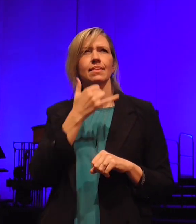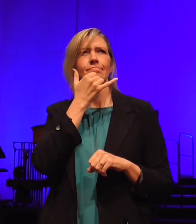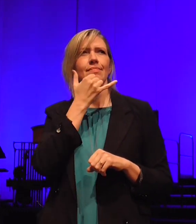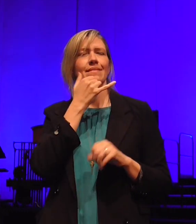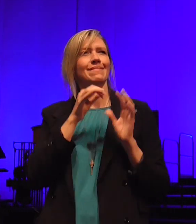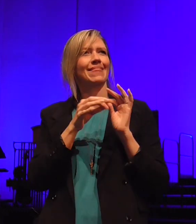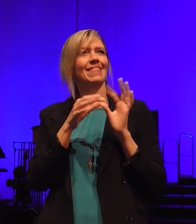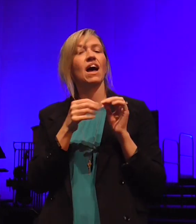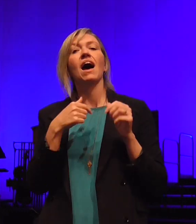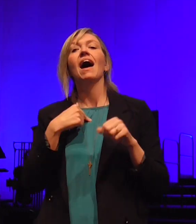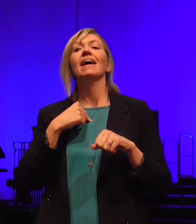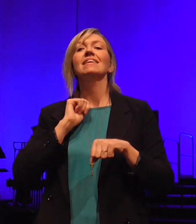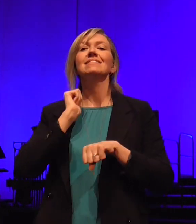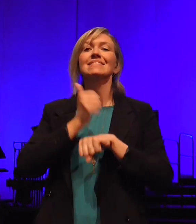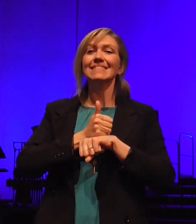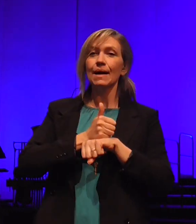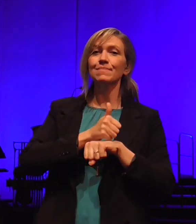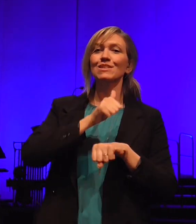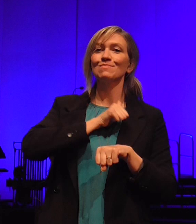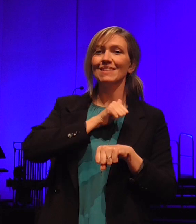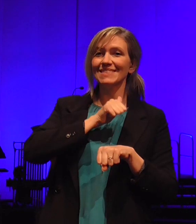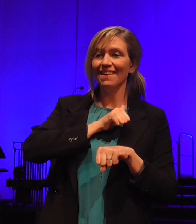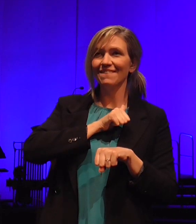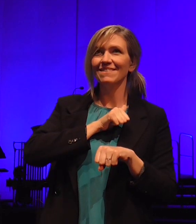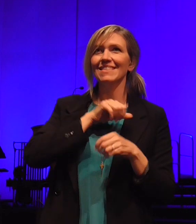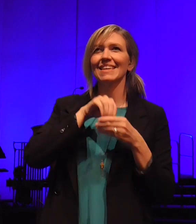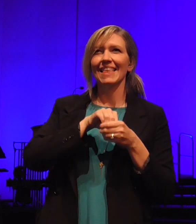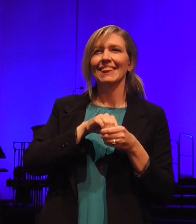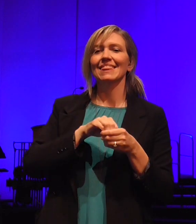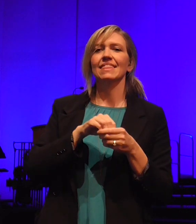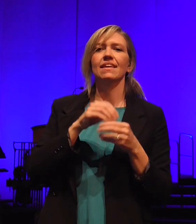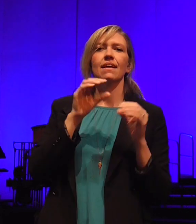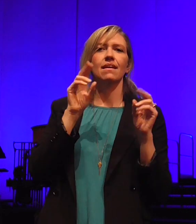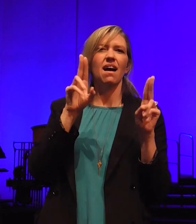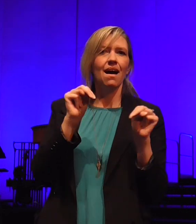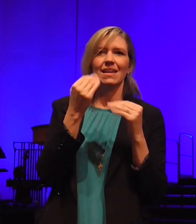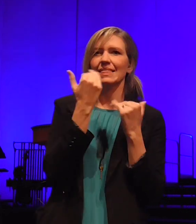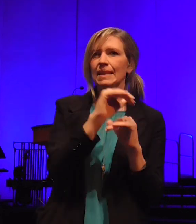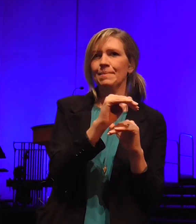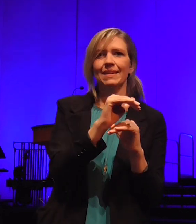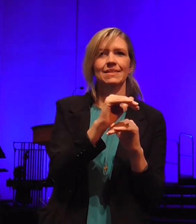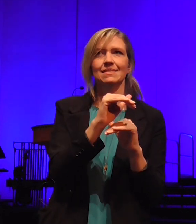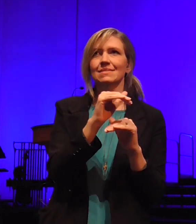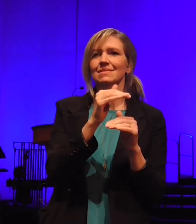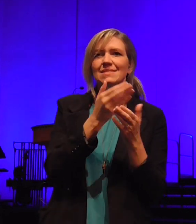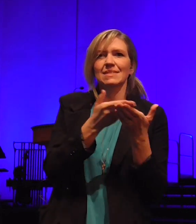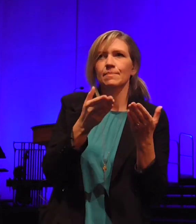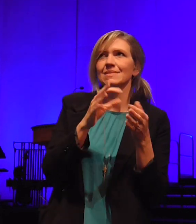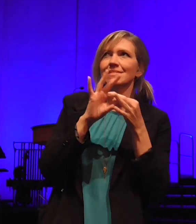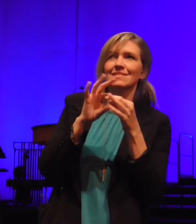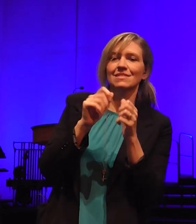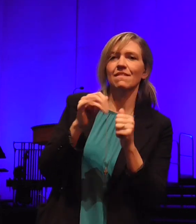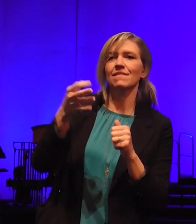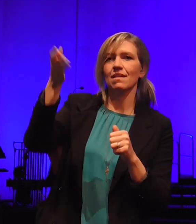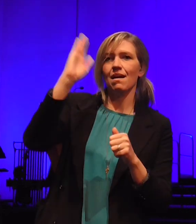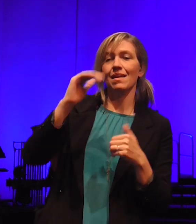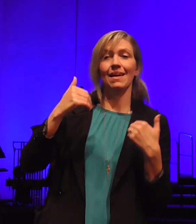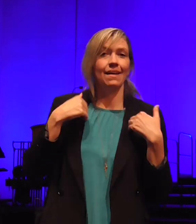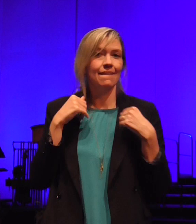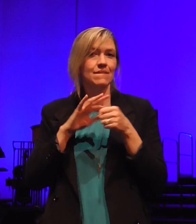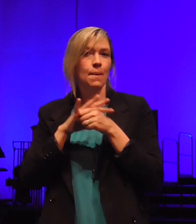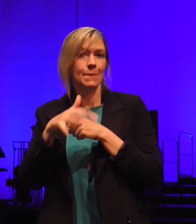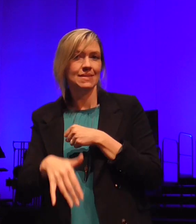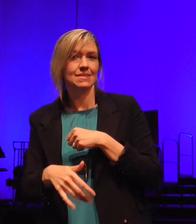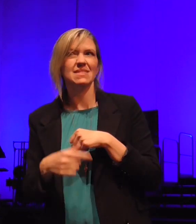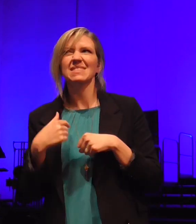I got it wrong, hold on. I establish myself in the unlimited substance of God, and I have abundance.